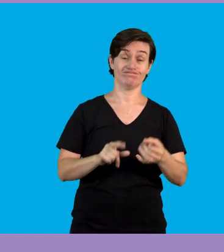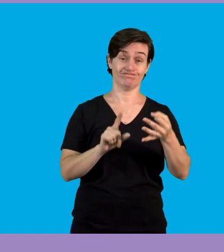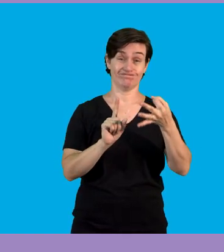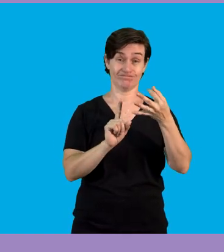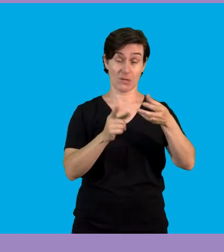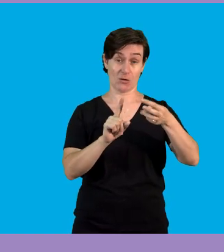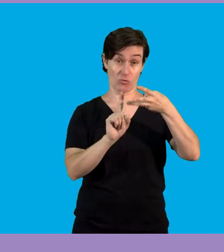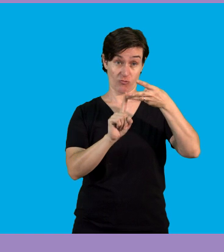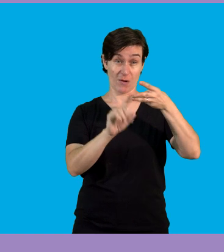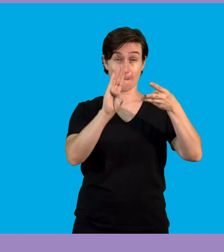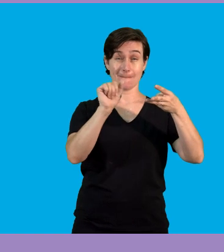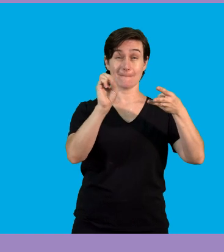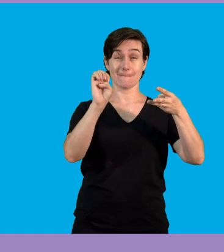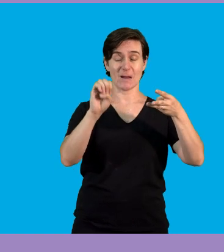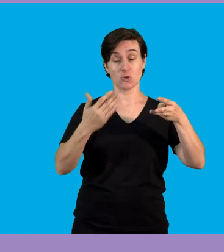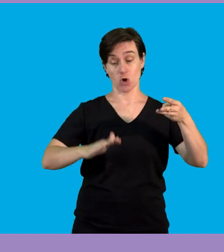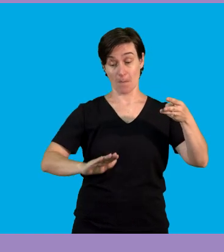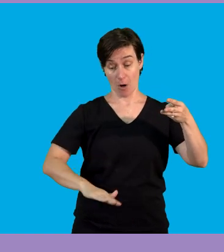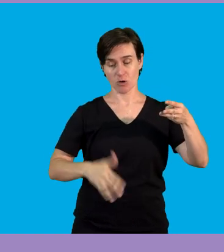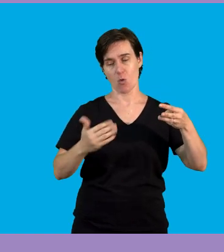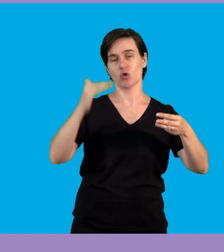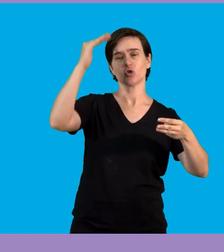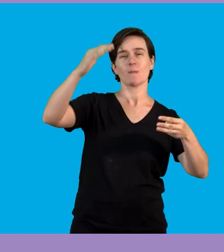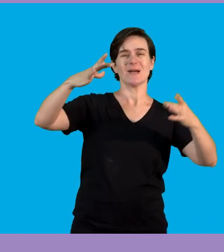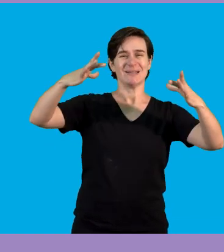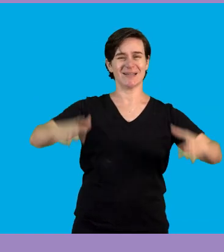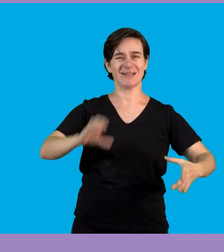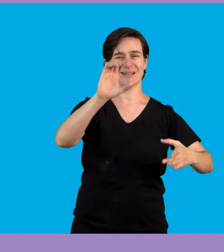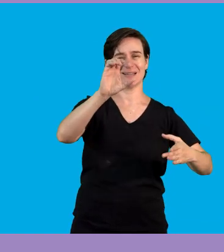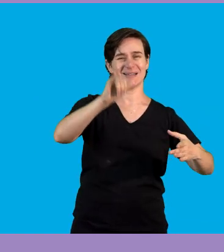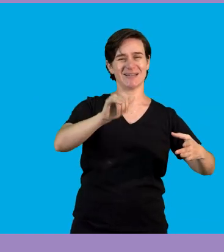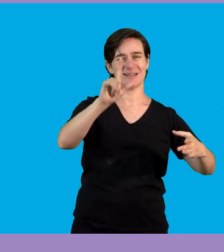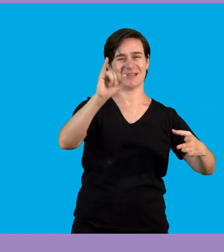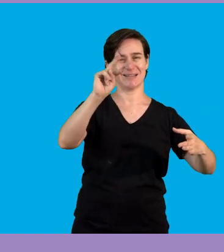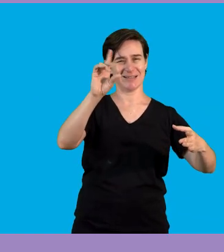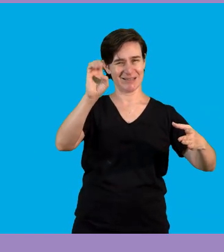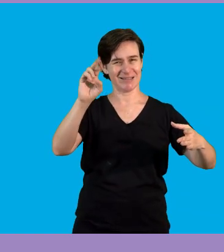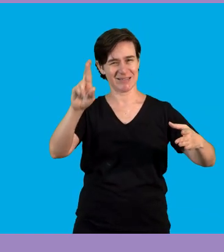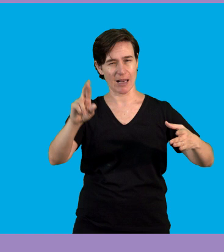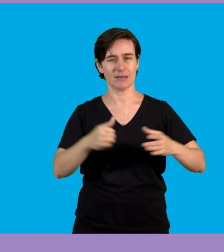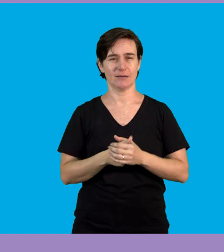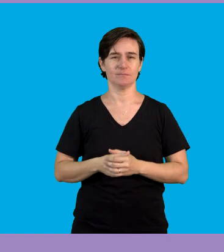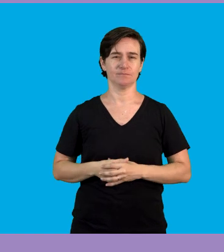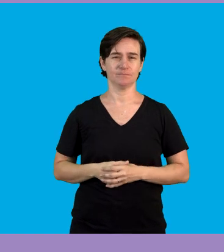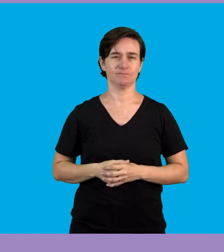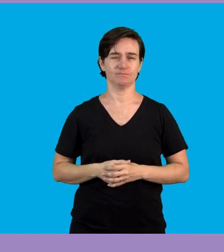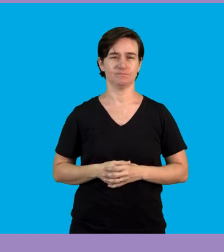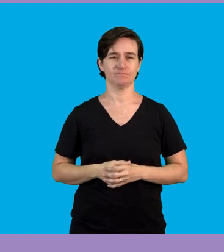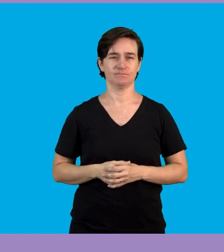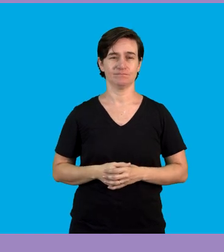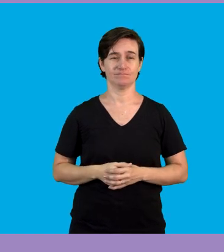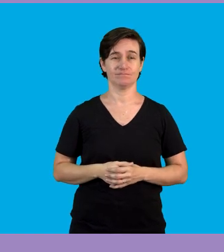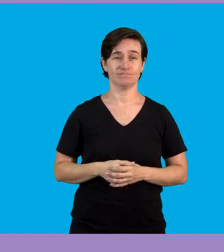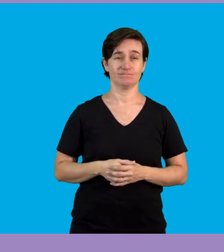of a prism or a cylinder. Now they are parallel and congruent to each other. Then we have